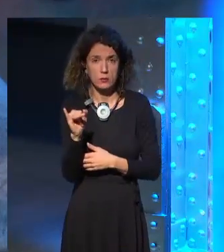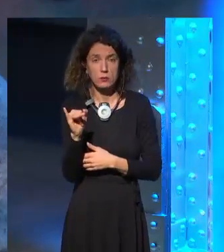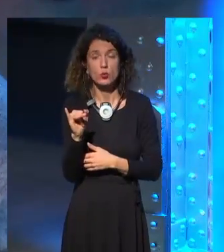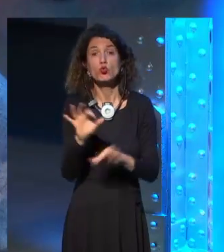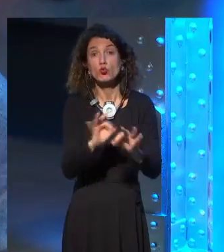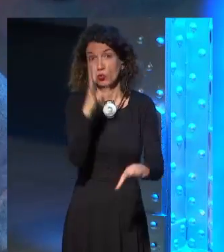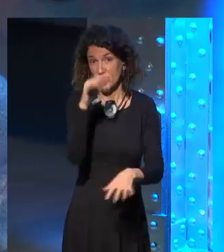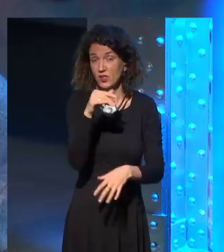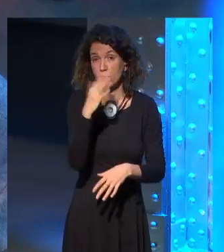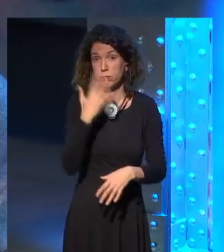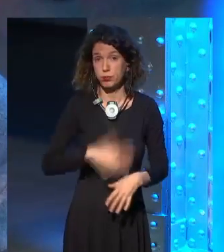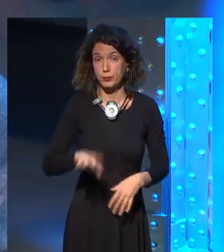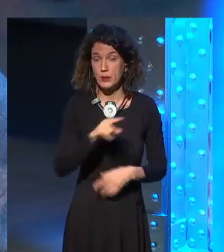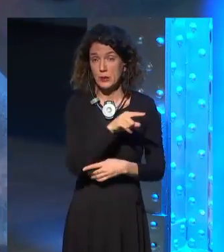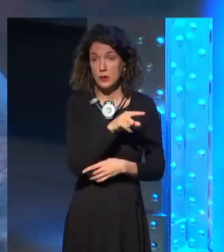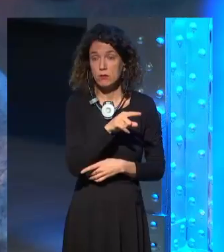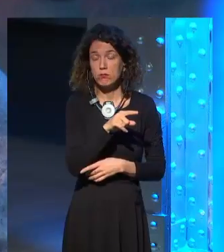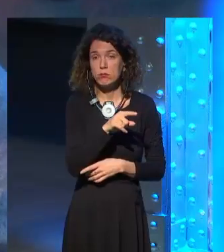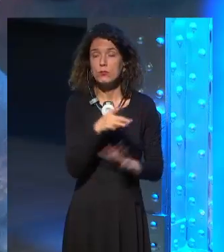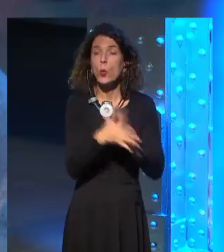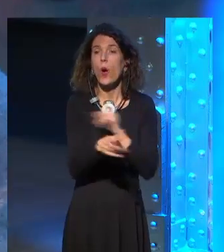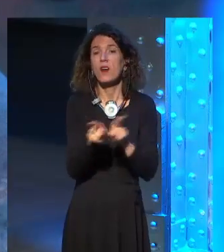efficient tool.